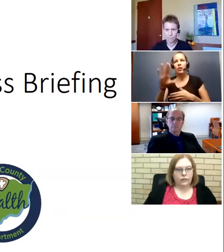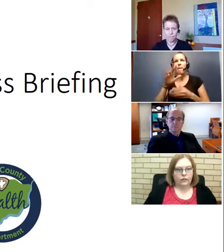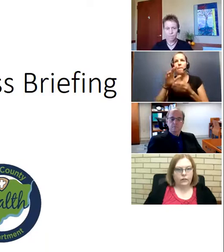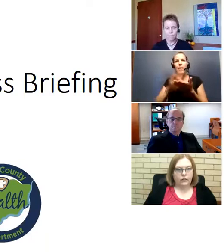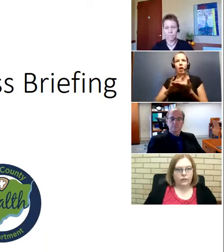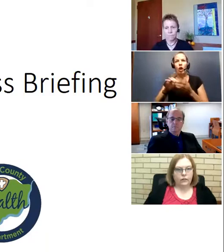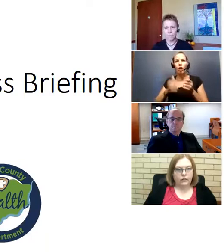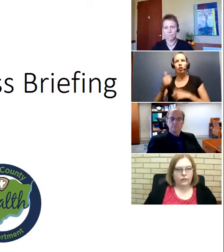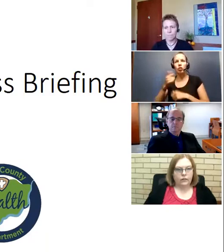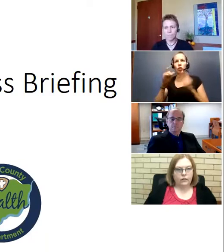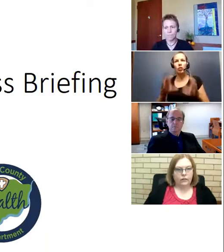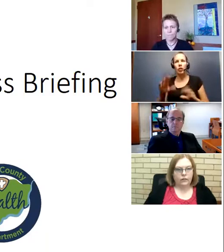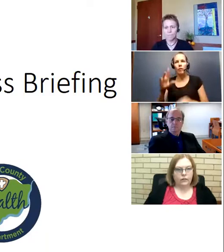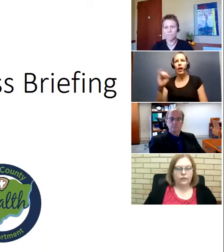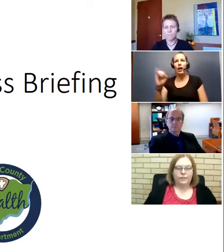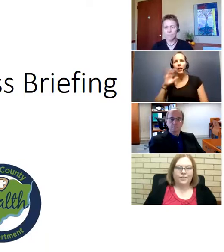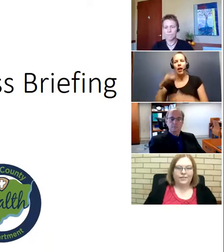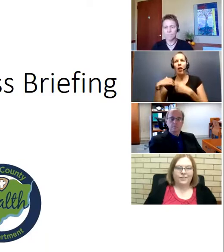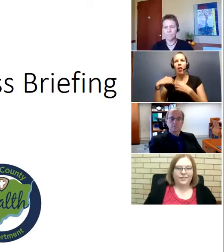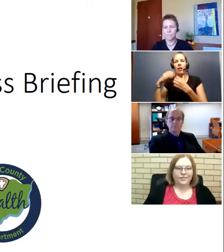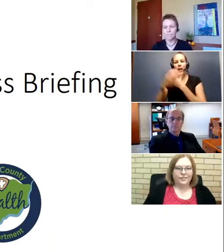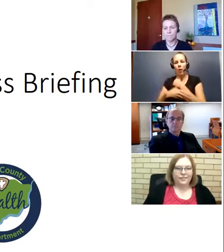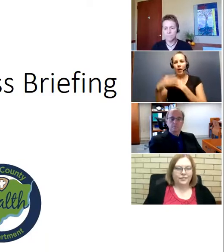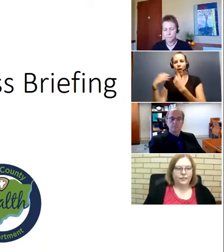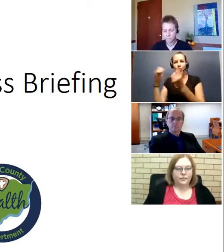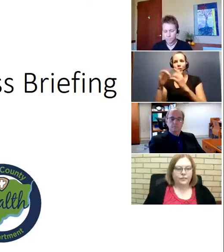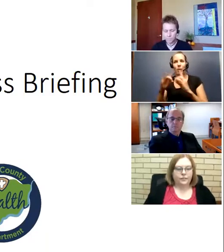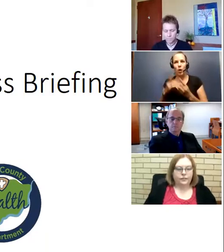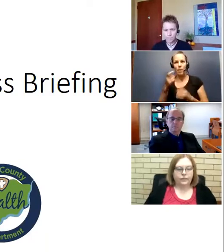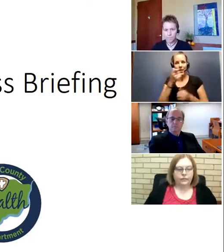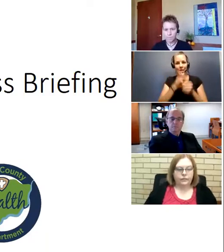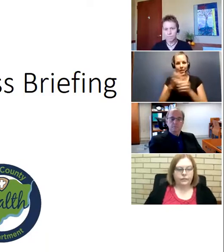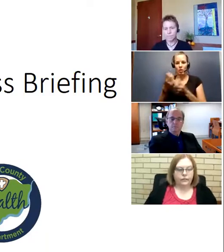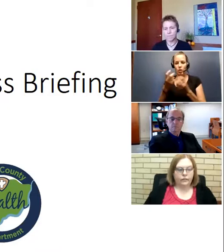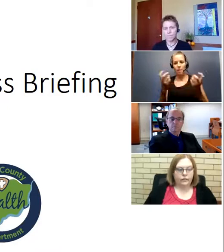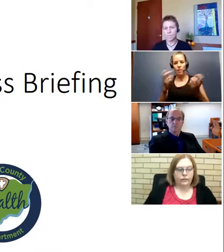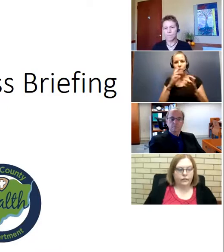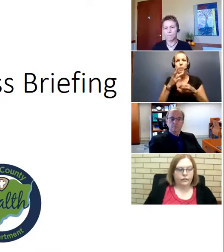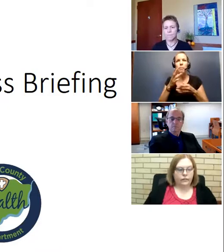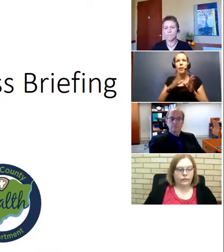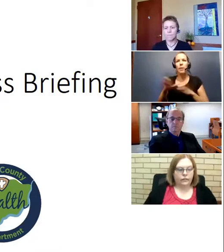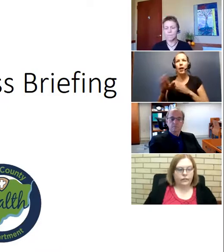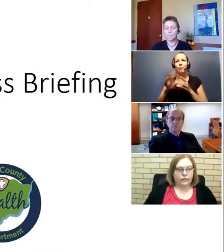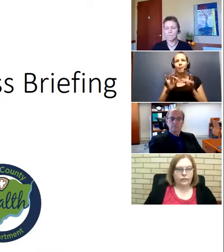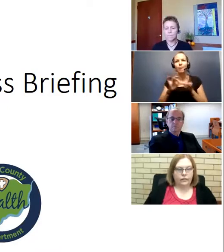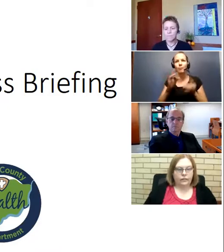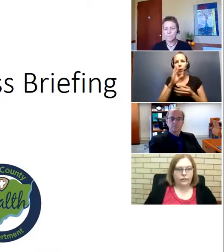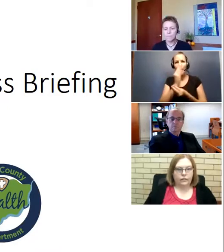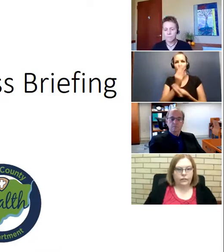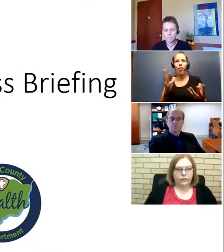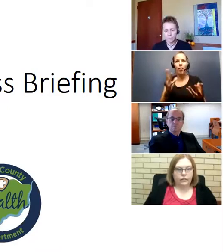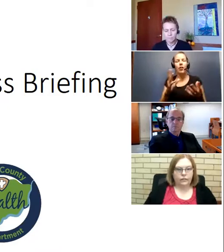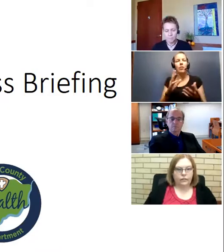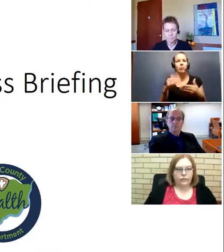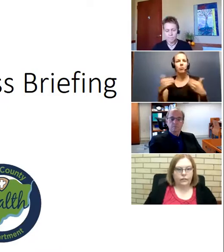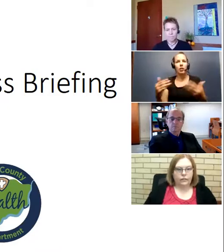Health Department. So today each of our panelists will have prepared statements that they will provide to you, and then we will go